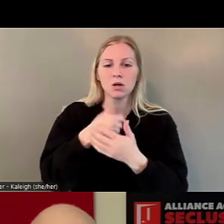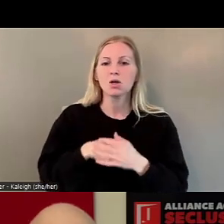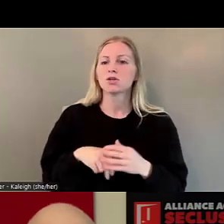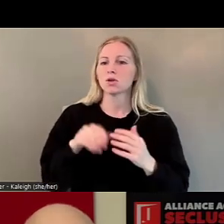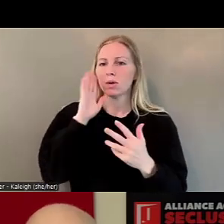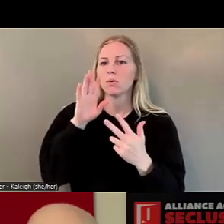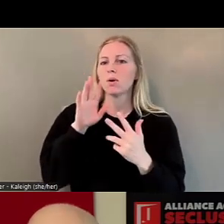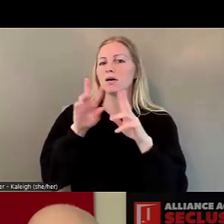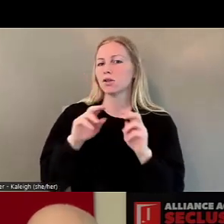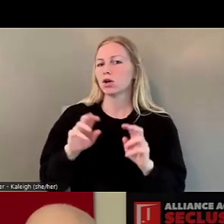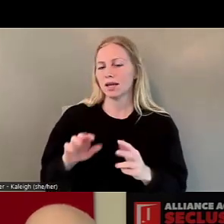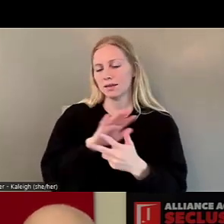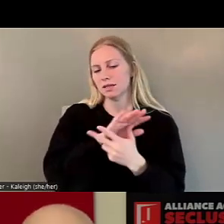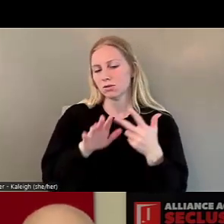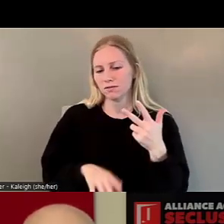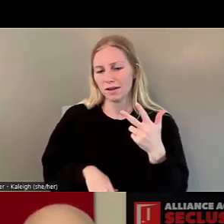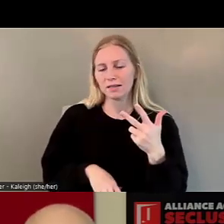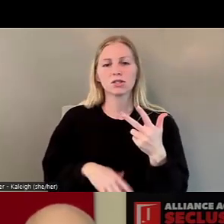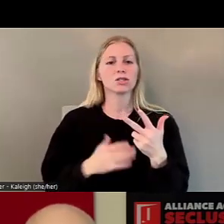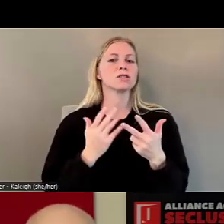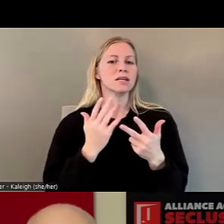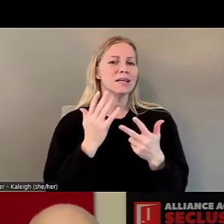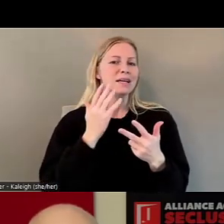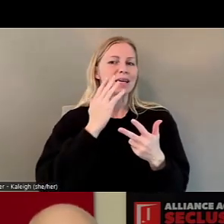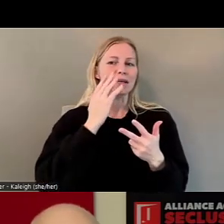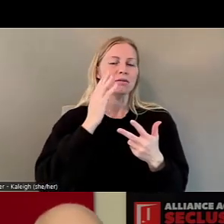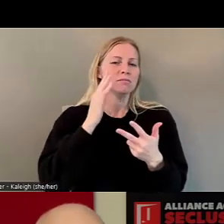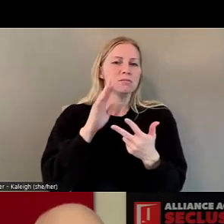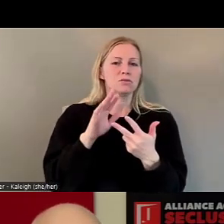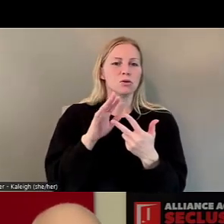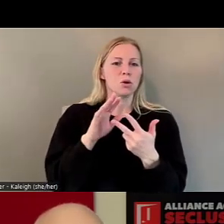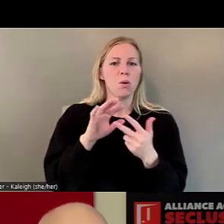may contribute to why children are misunderstood. Now,